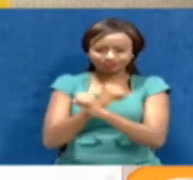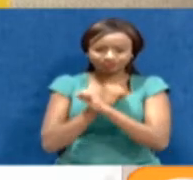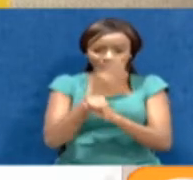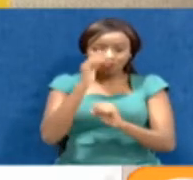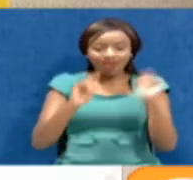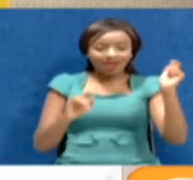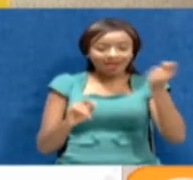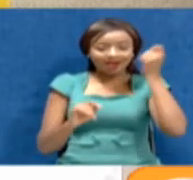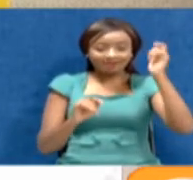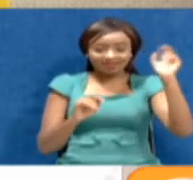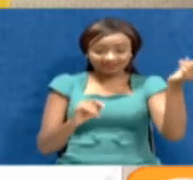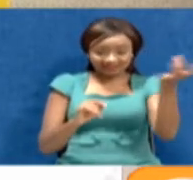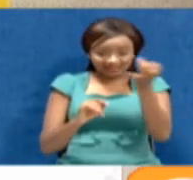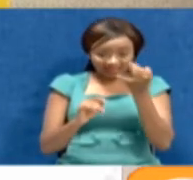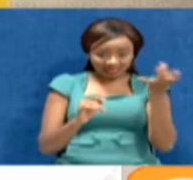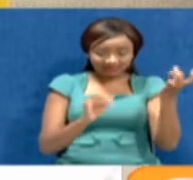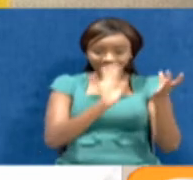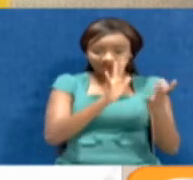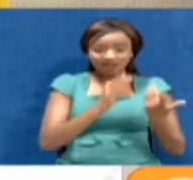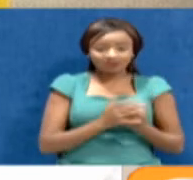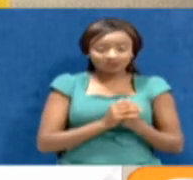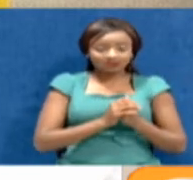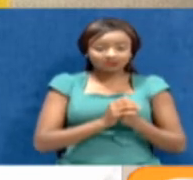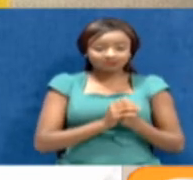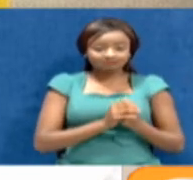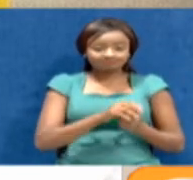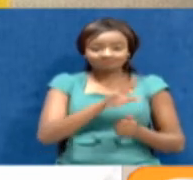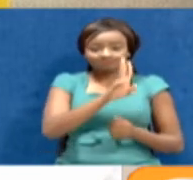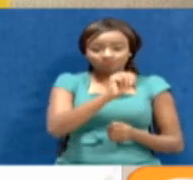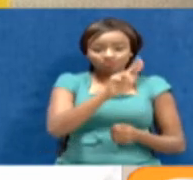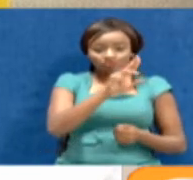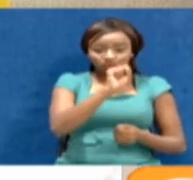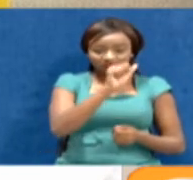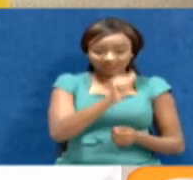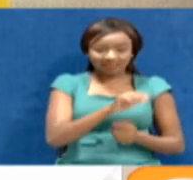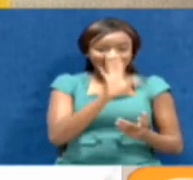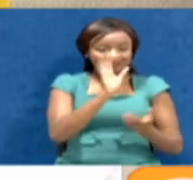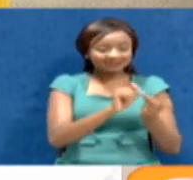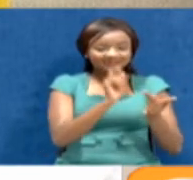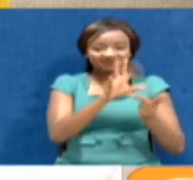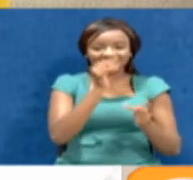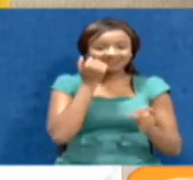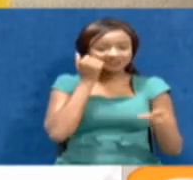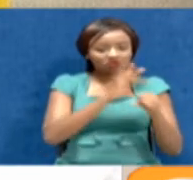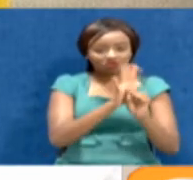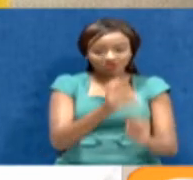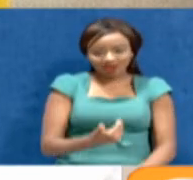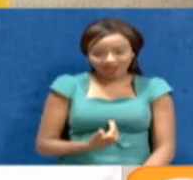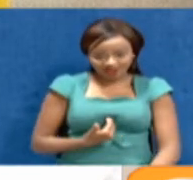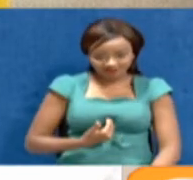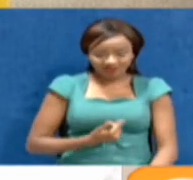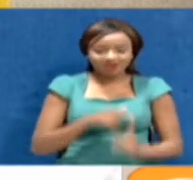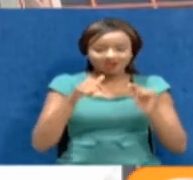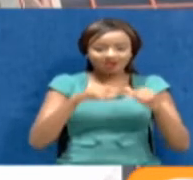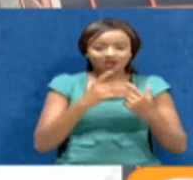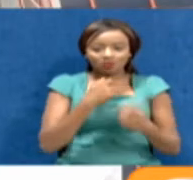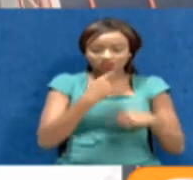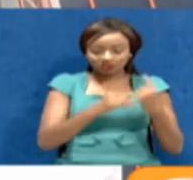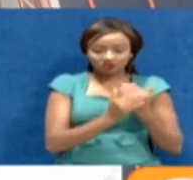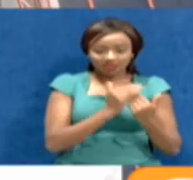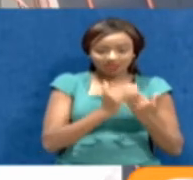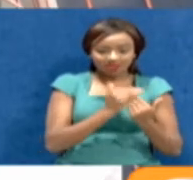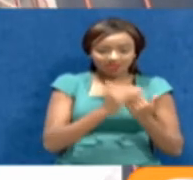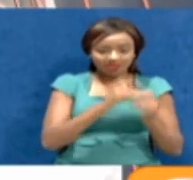Harambee Stars legend Musa Otieno tested positive for the virus and is currently undergoing treatment in Nairobi. Now, according to sources, the